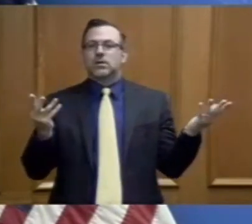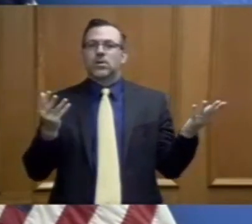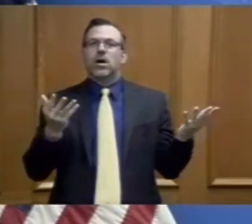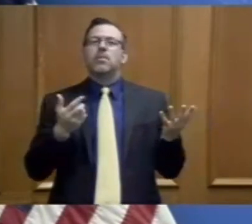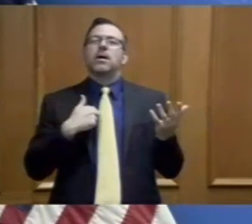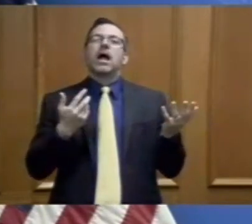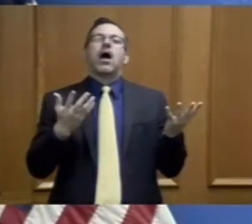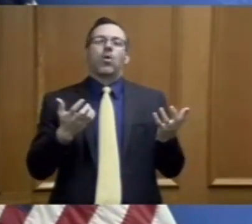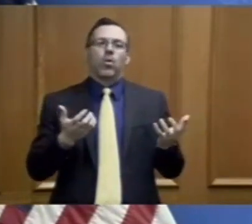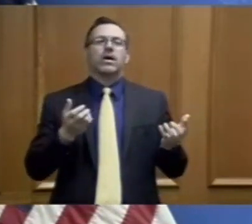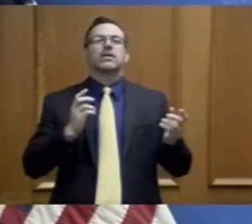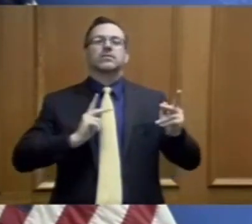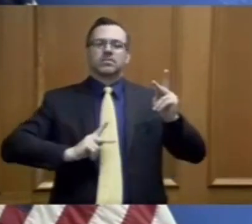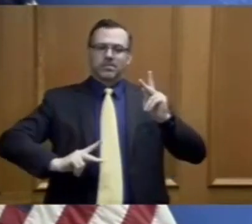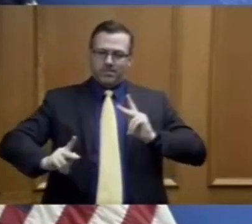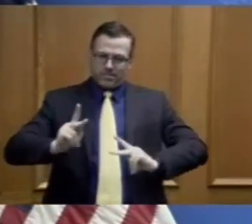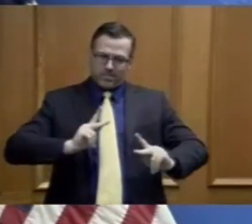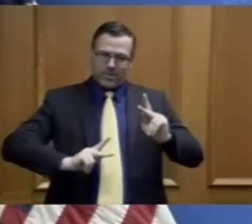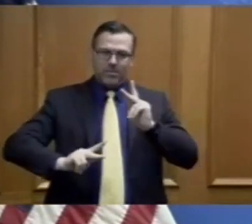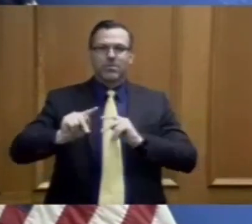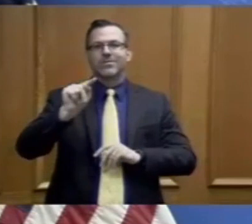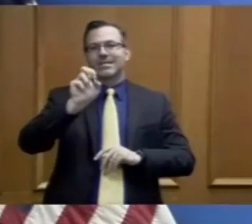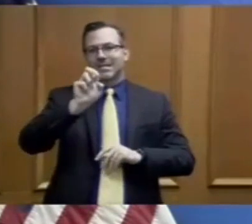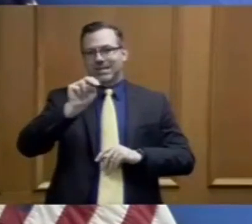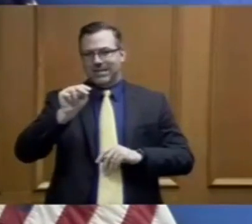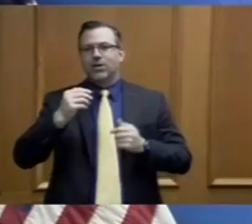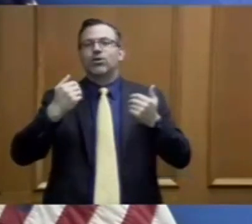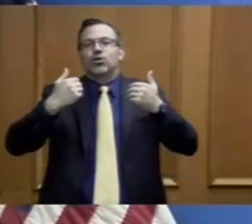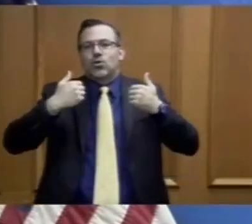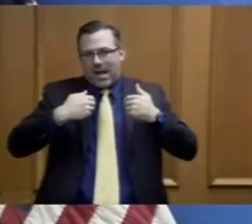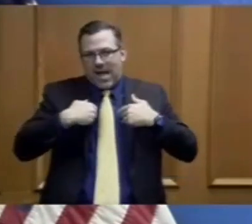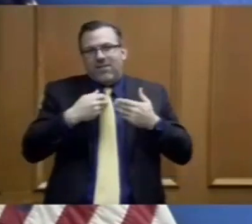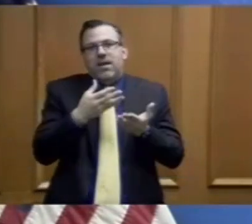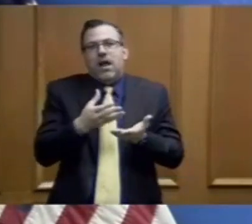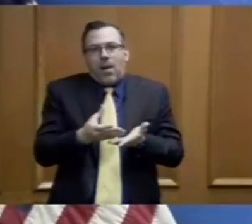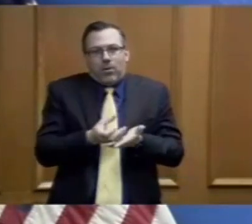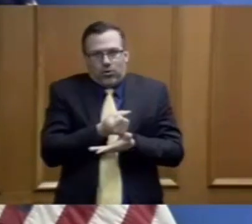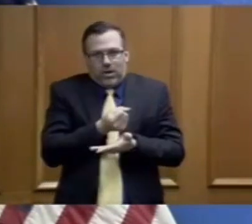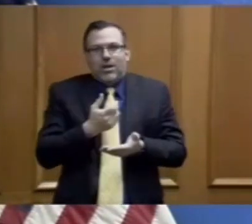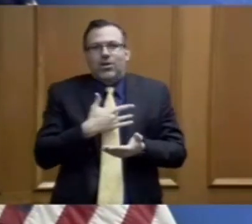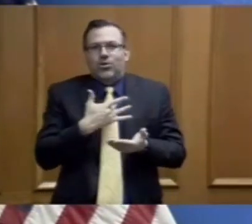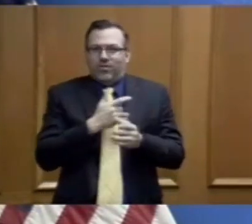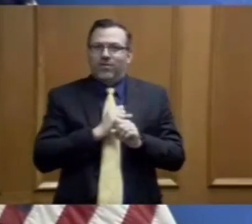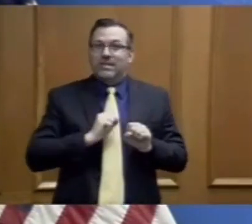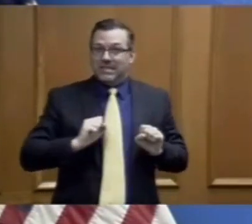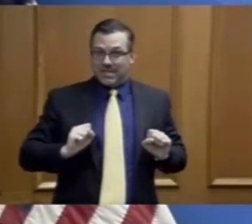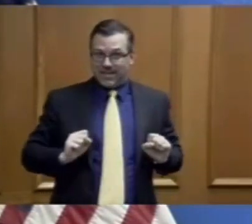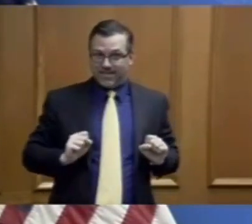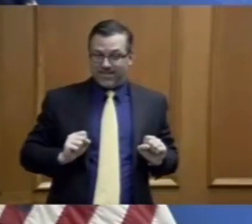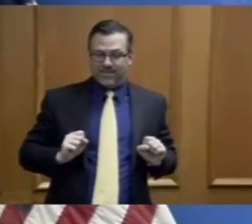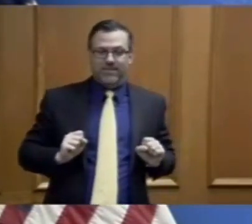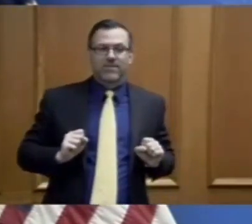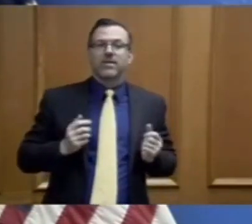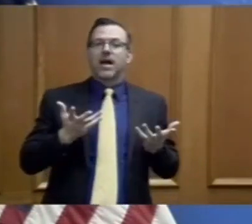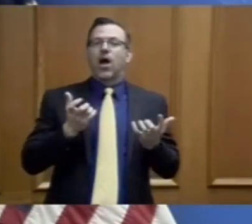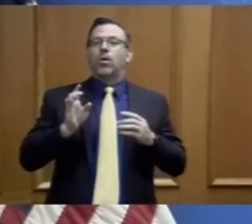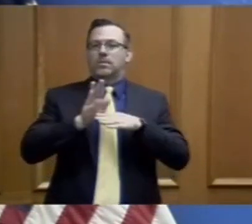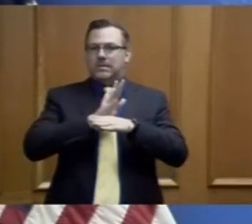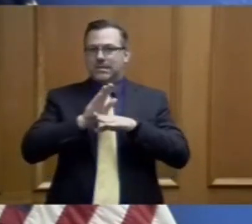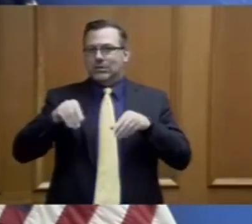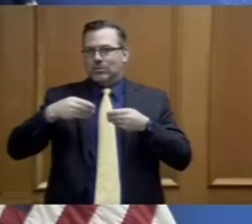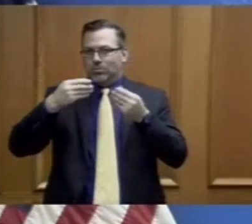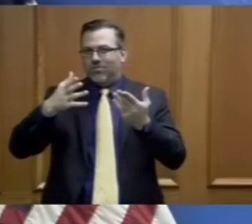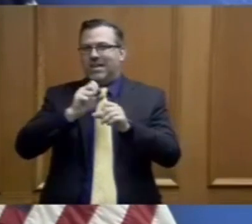opportunity to do that. That's what I want. I want people to feel safe. I want businesses to provide a safe environment. I want